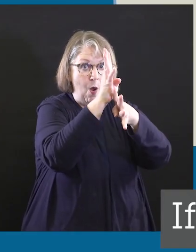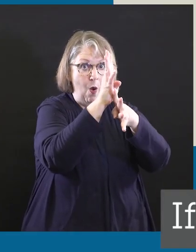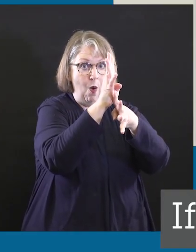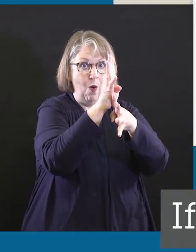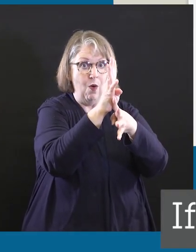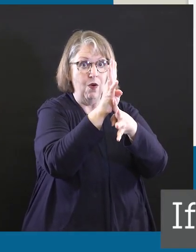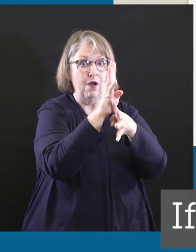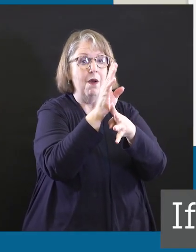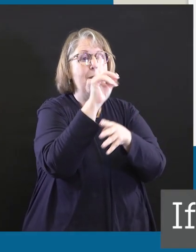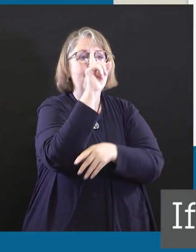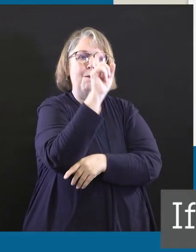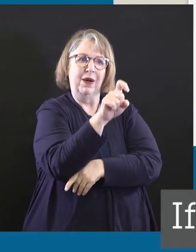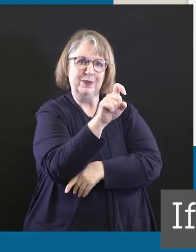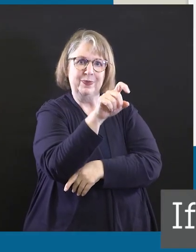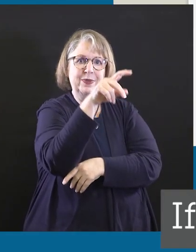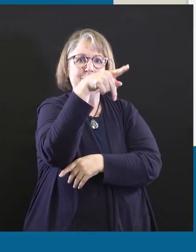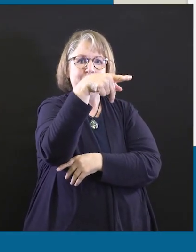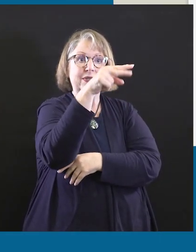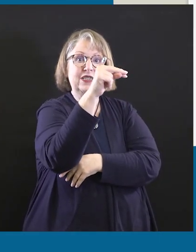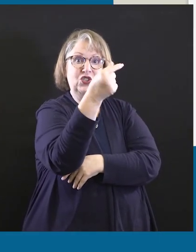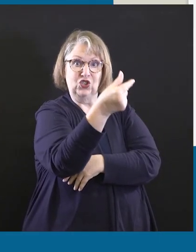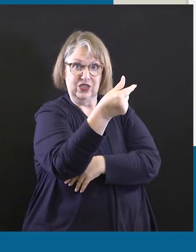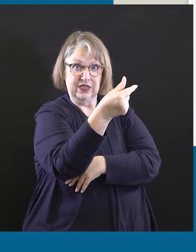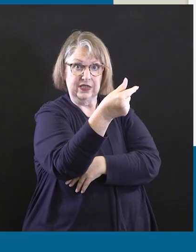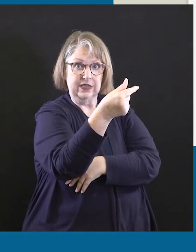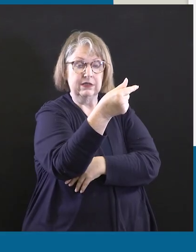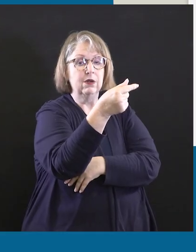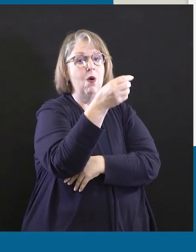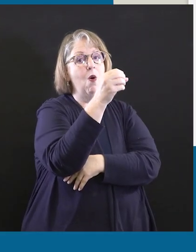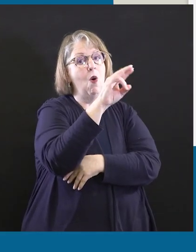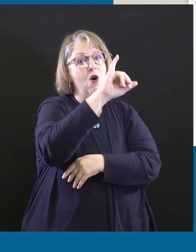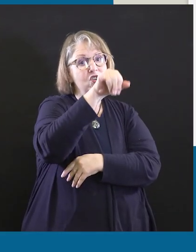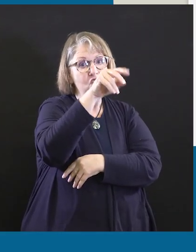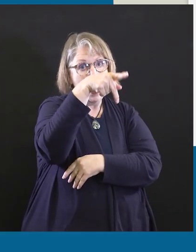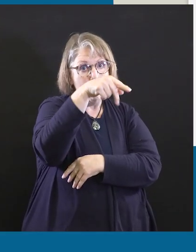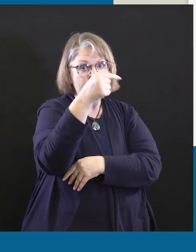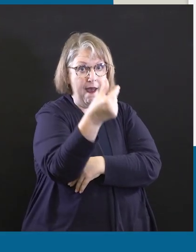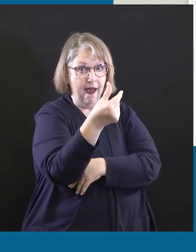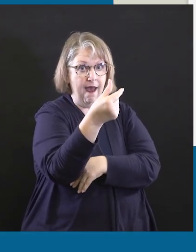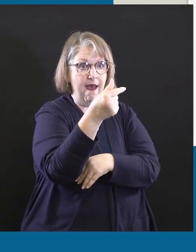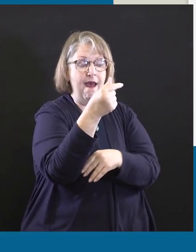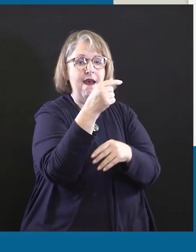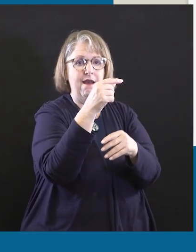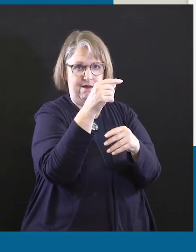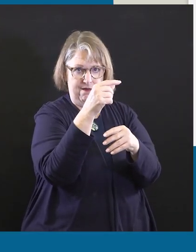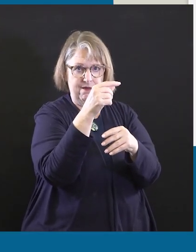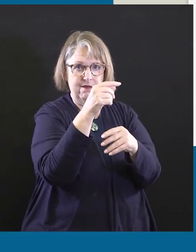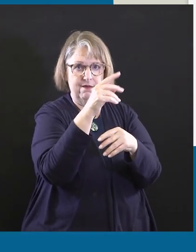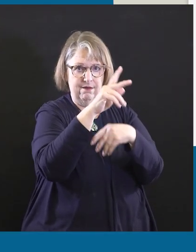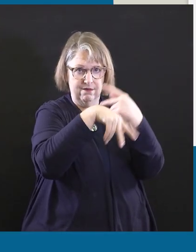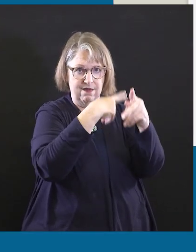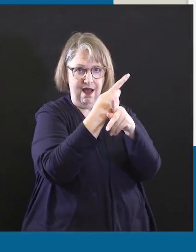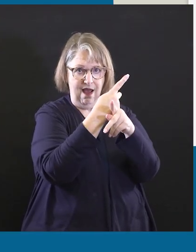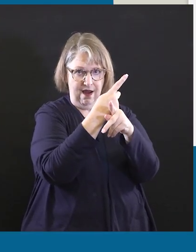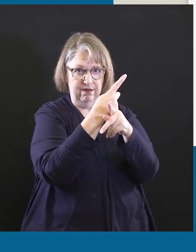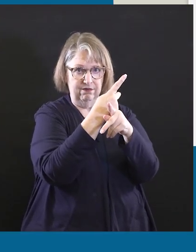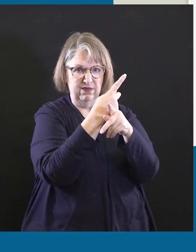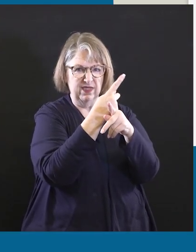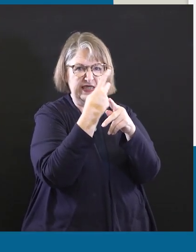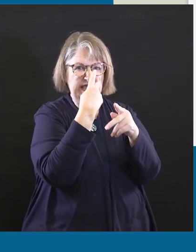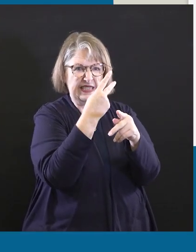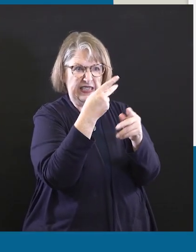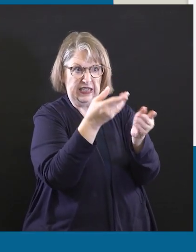If you have a logo for the organization, you may upload it. You must use a PNG, a JPEG file